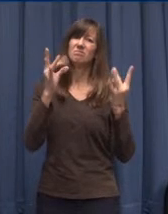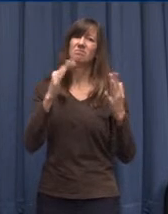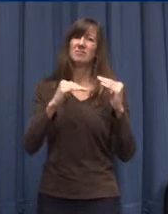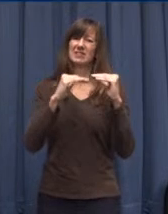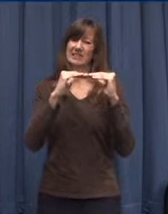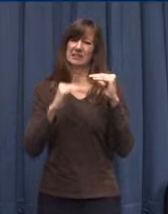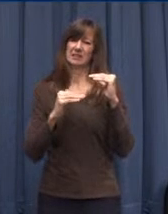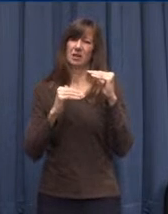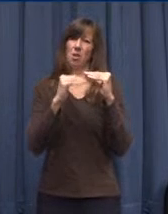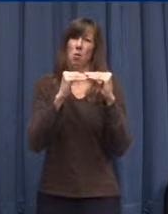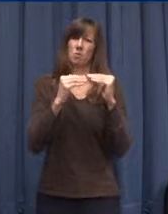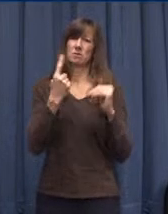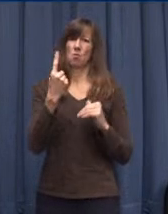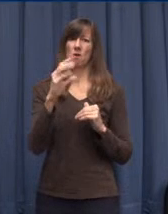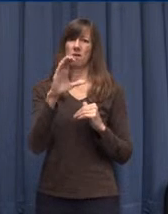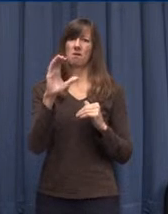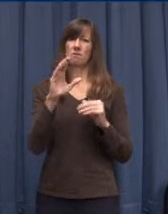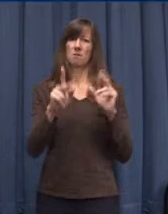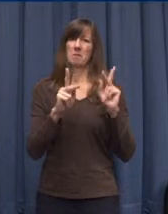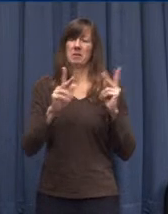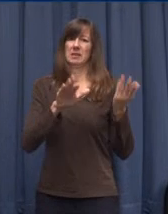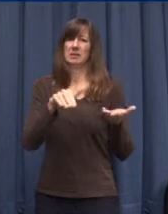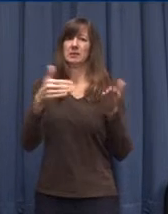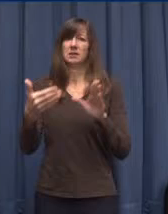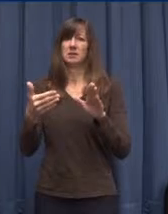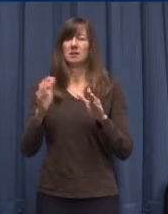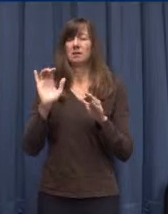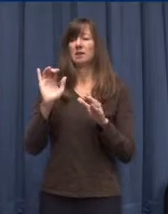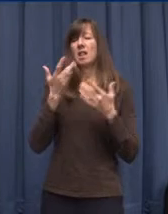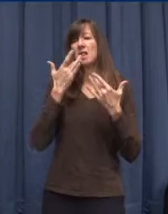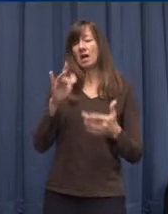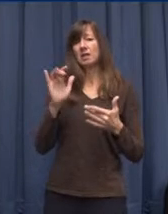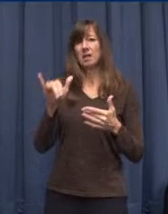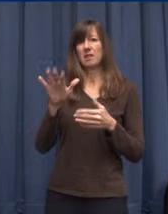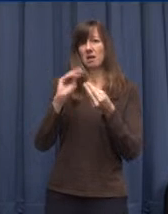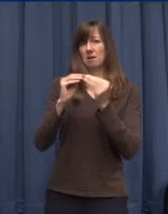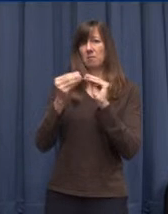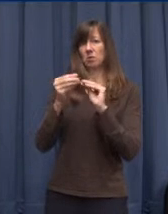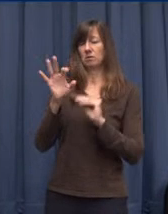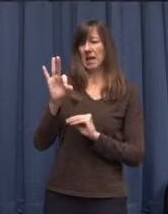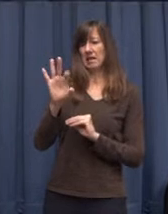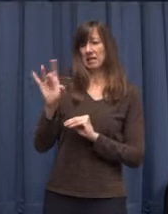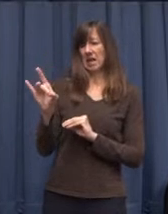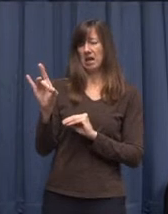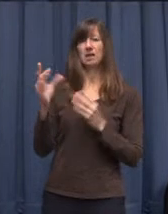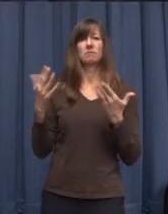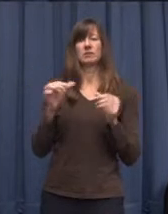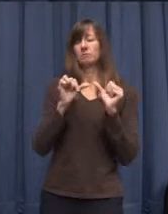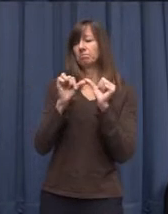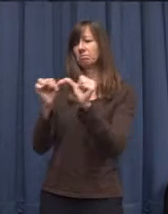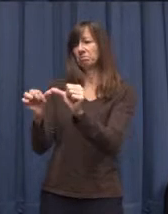county. Thankfully, that number of 98 has held steady for over a week now, but